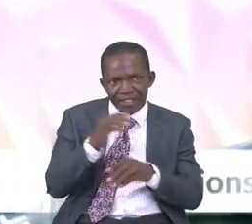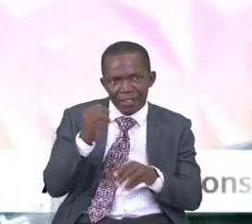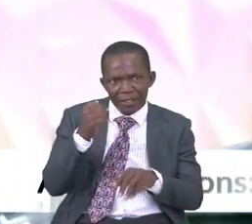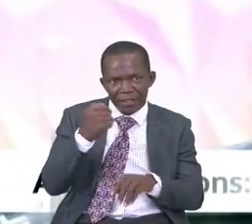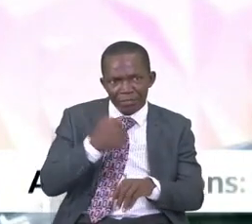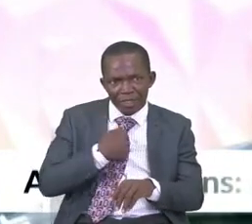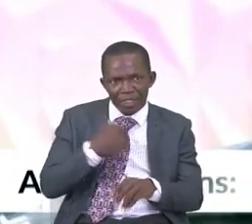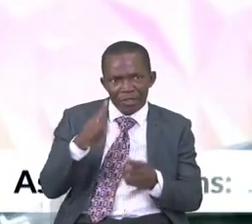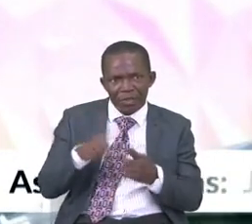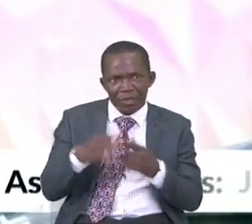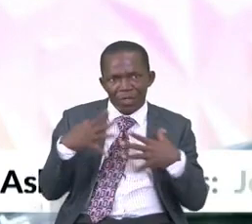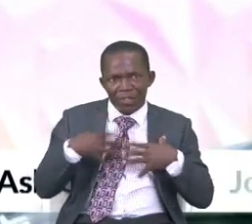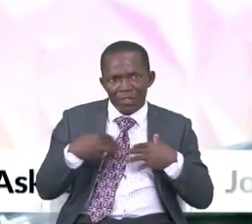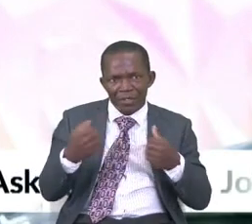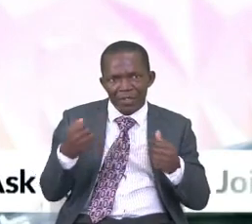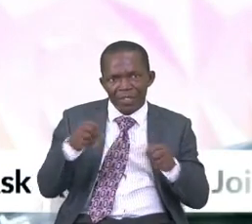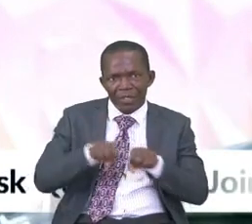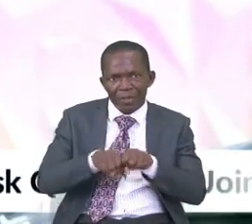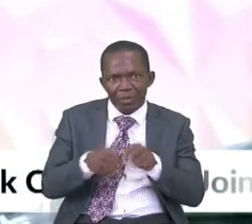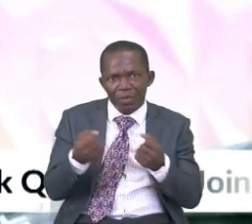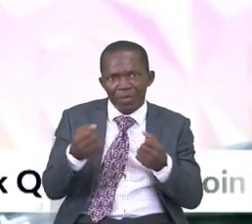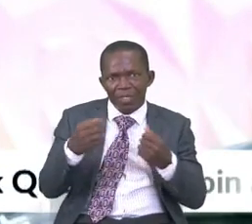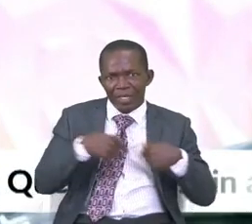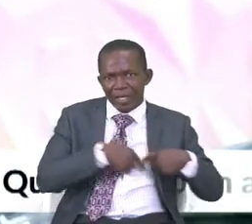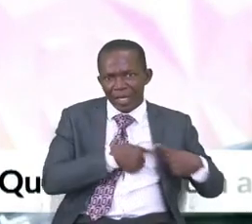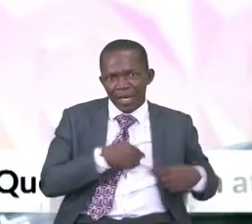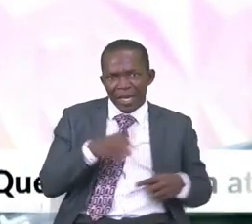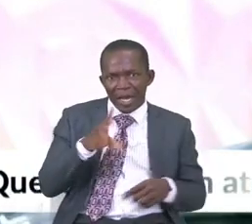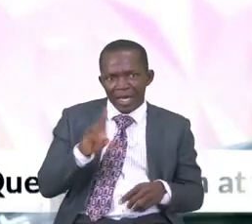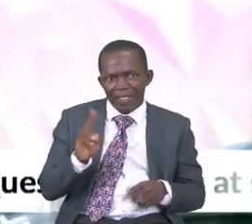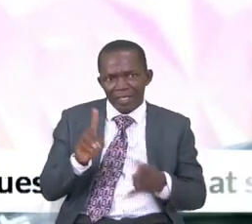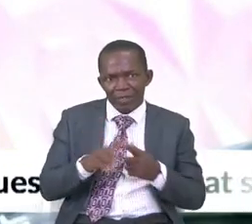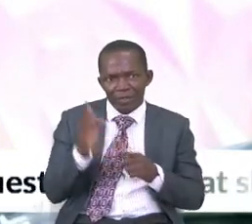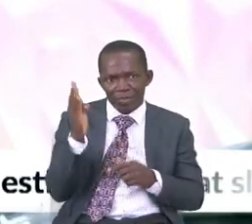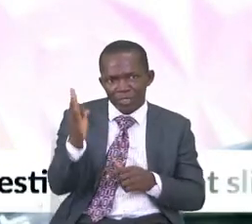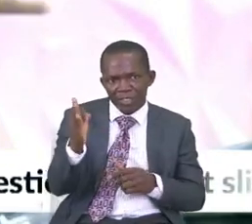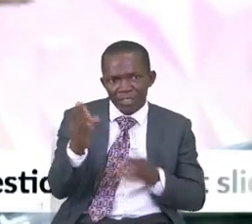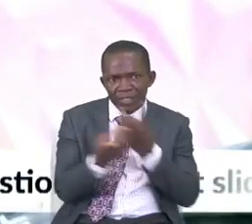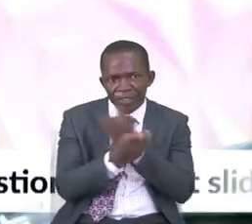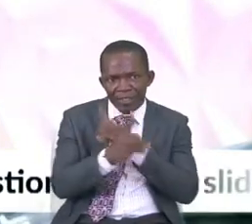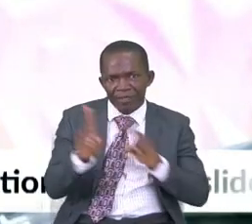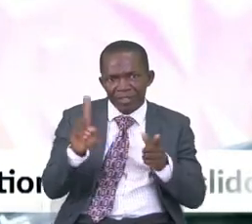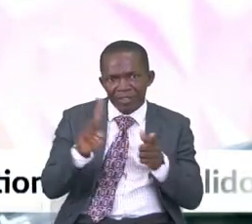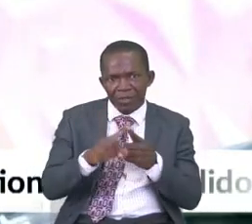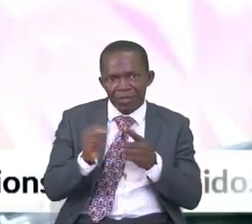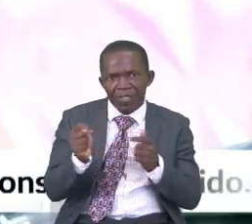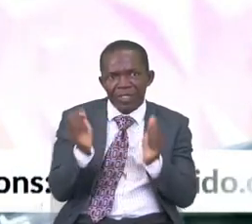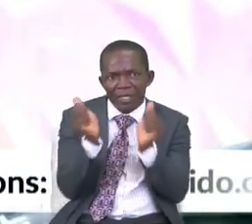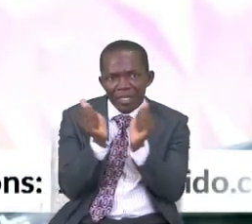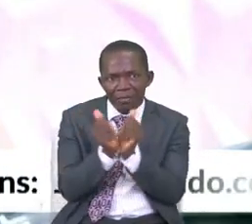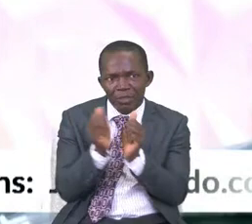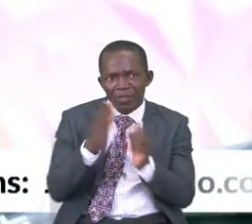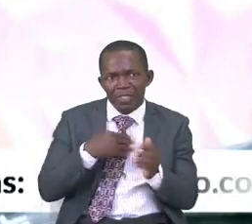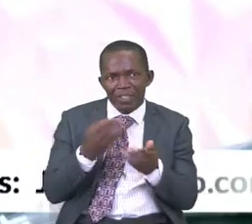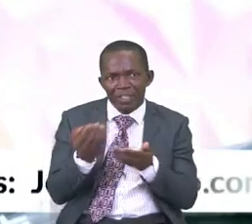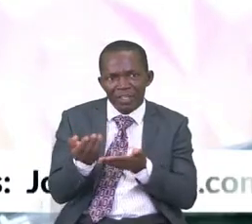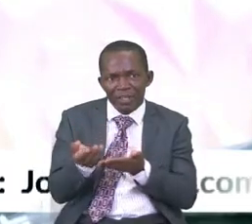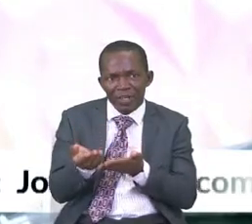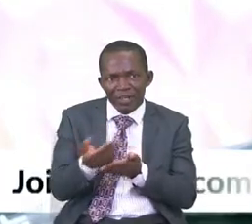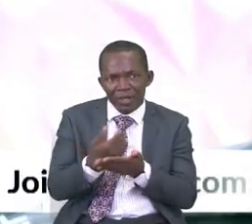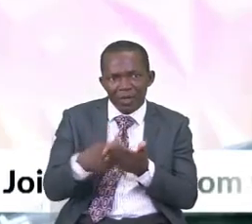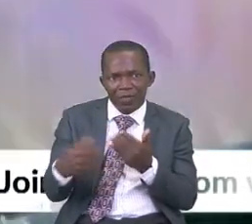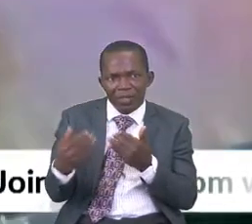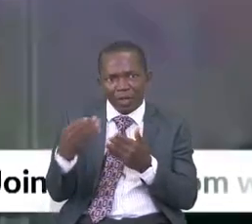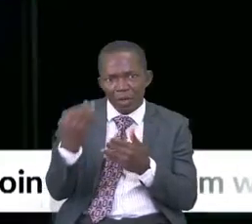blind, to set at liberty them that are bruised, to preach the acceptable year of